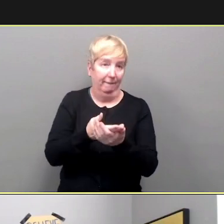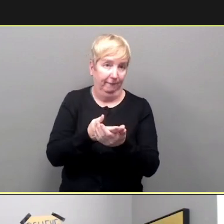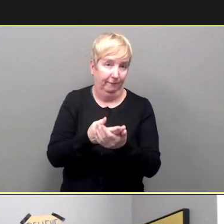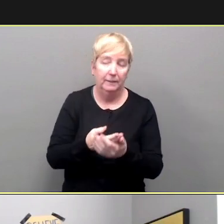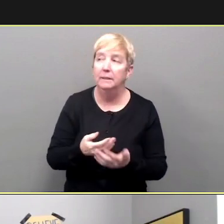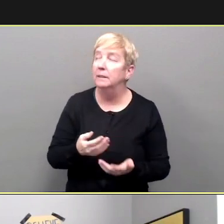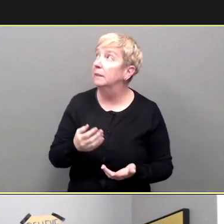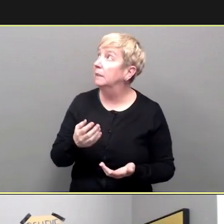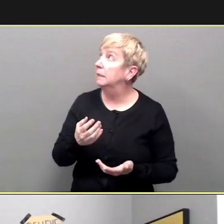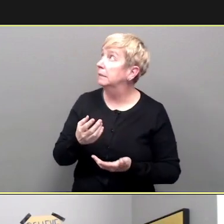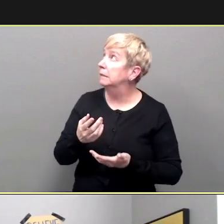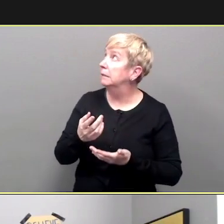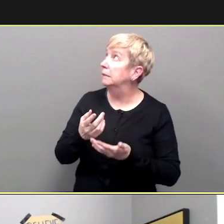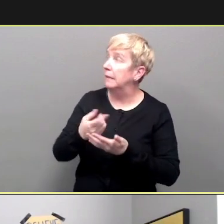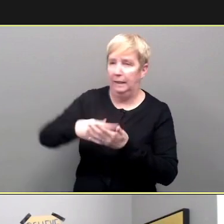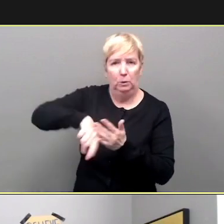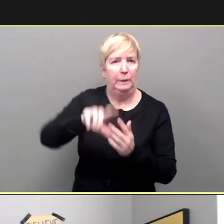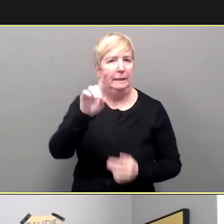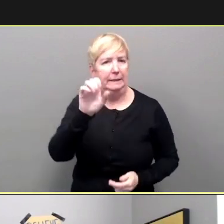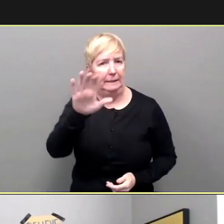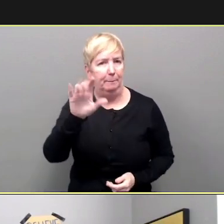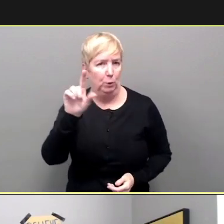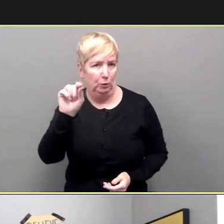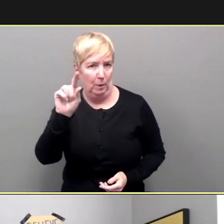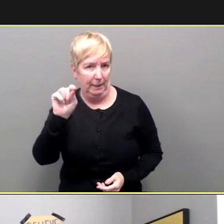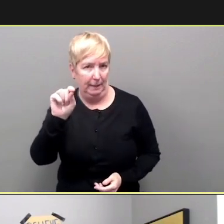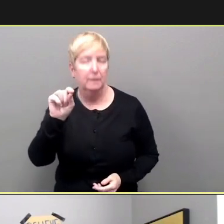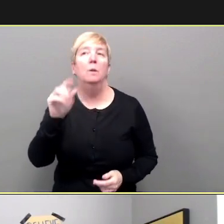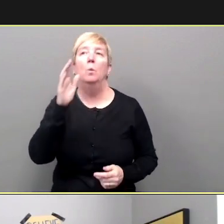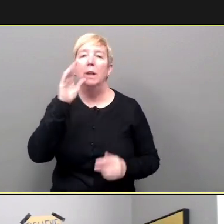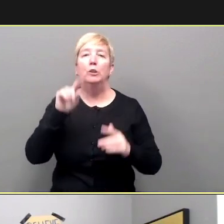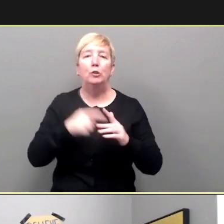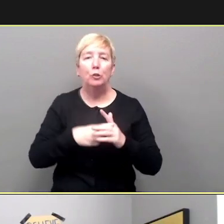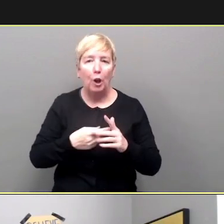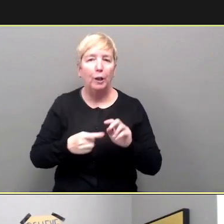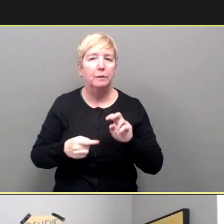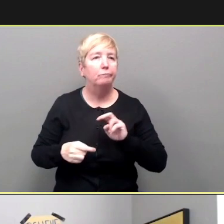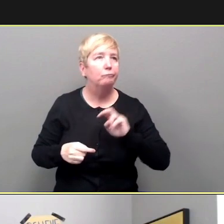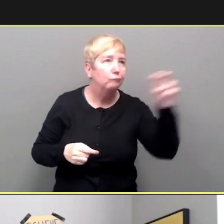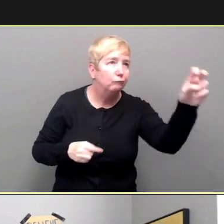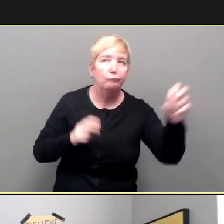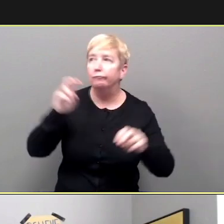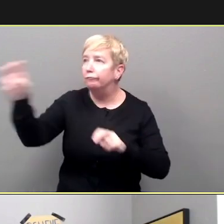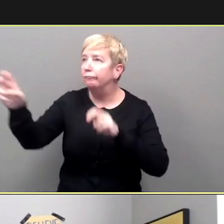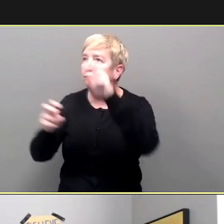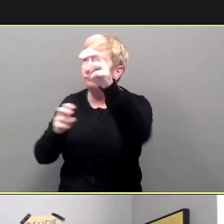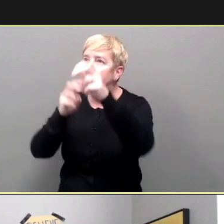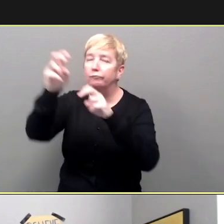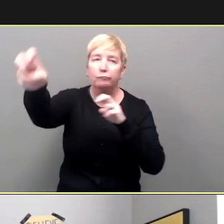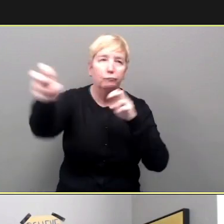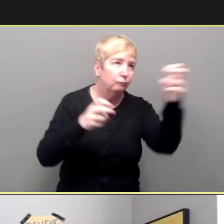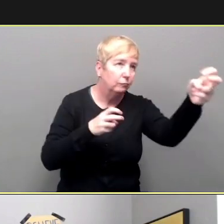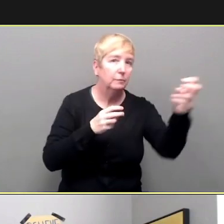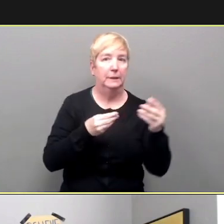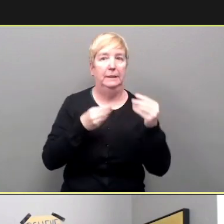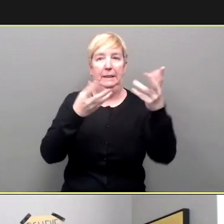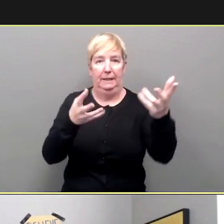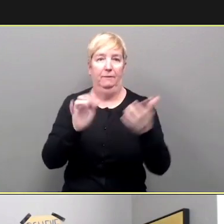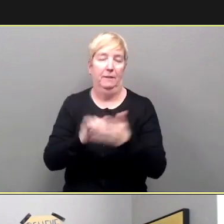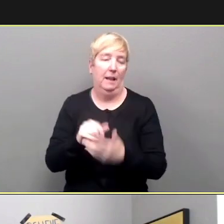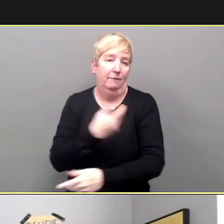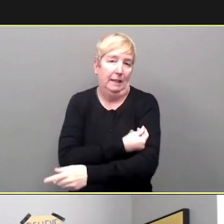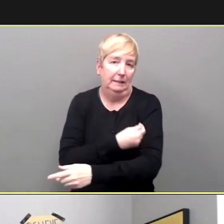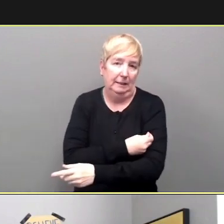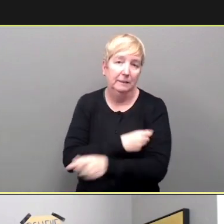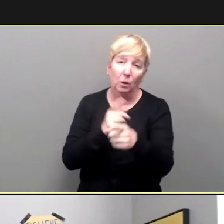next week on December 20th, starting to go out to every region to help administer the vaccine. So it's looks like a